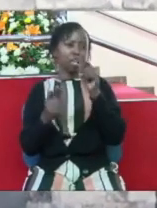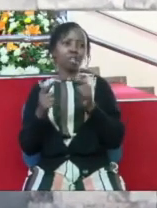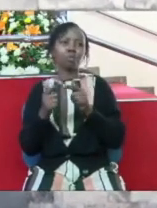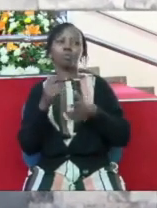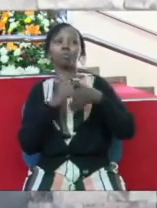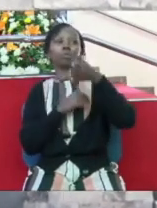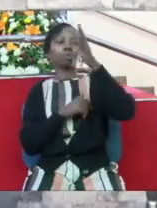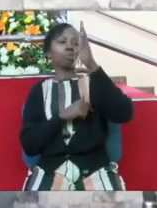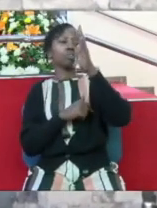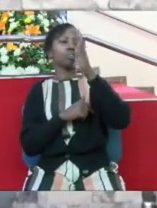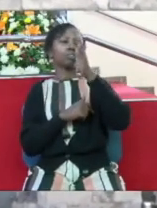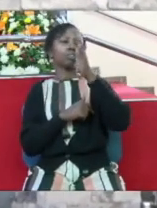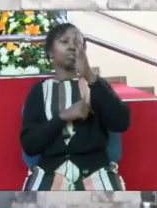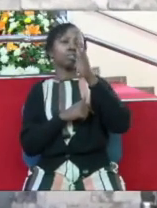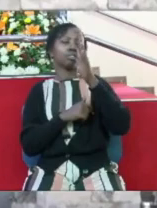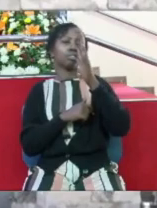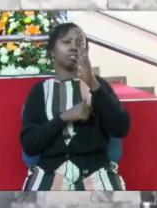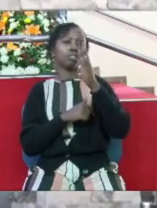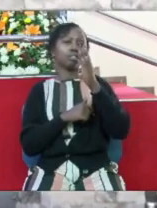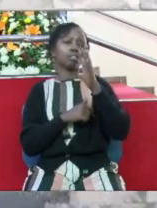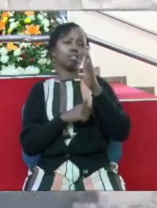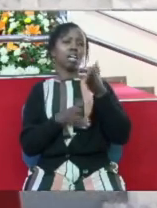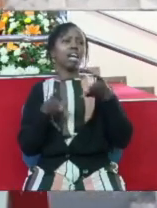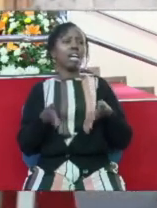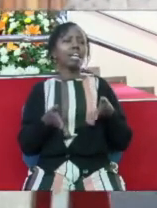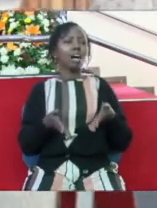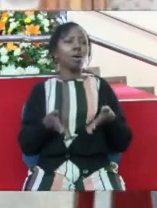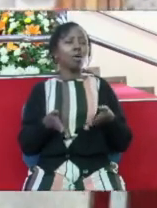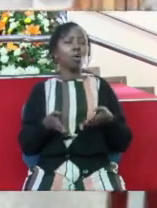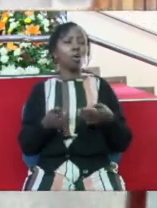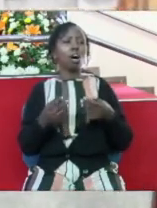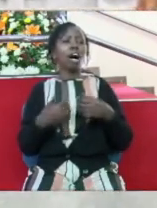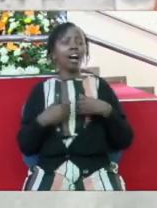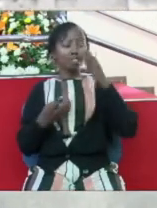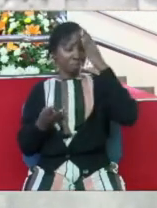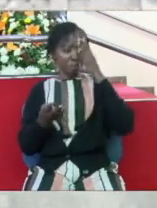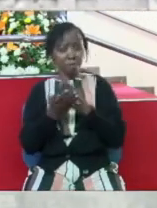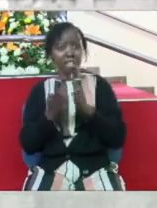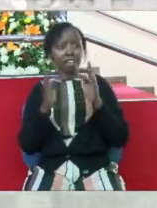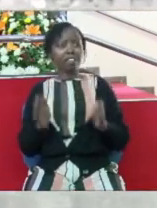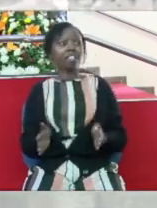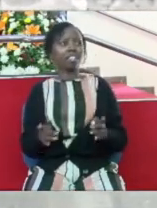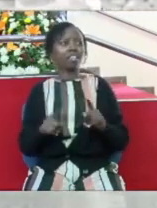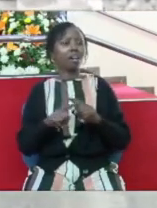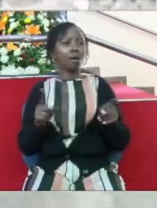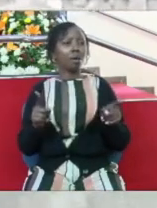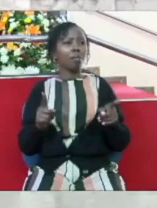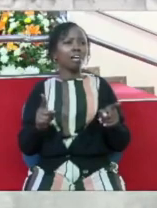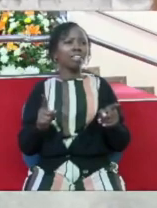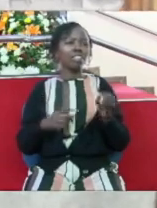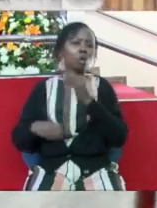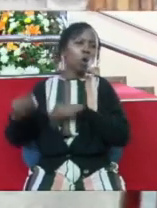Mungu. We've come to a point where we are believers. Tumefika wakati sisi ni waumini. But in the place of